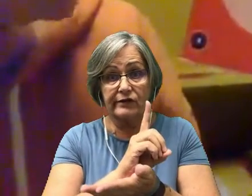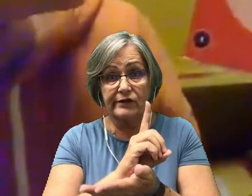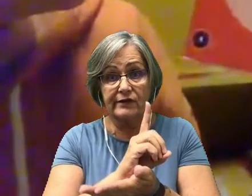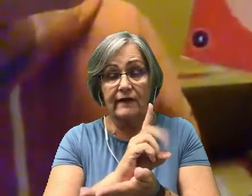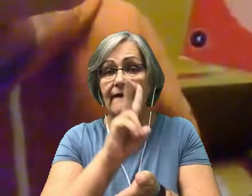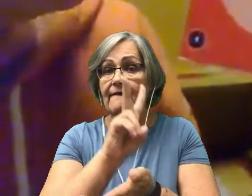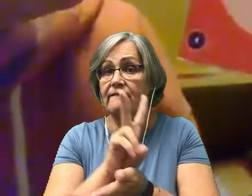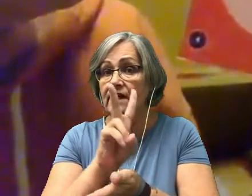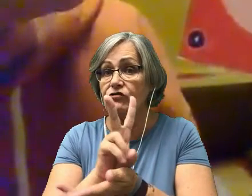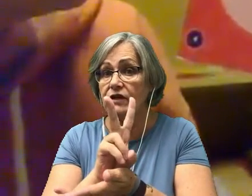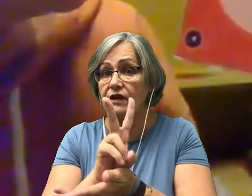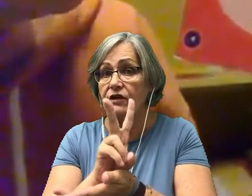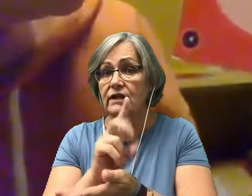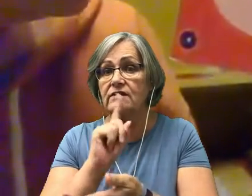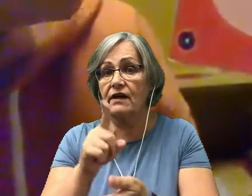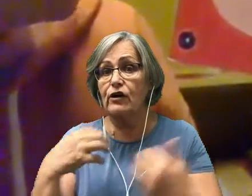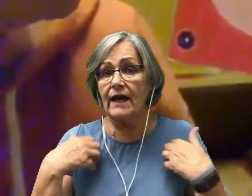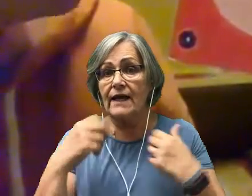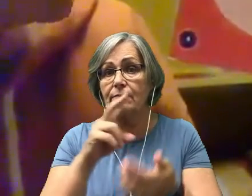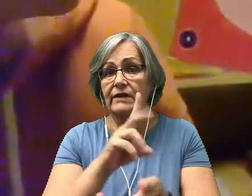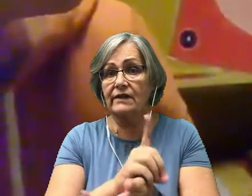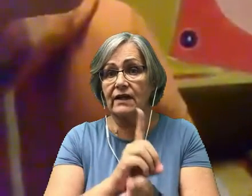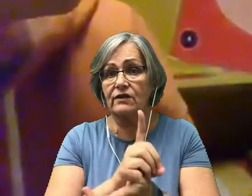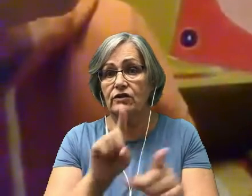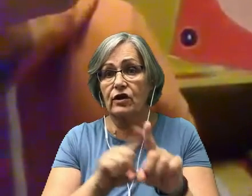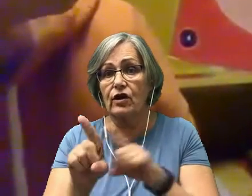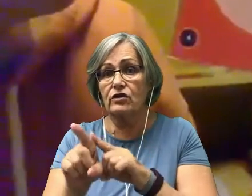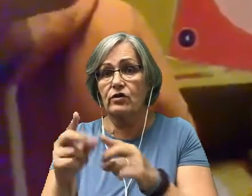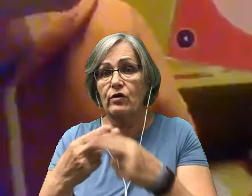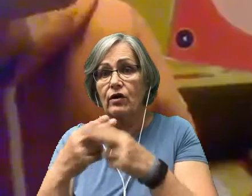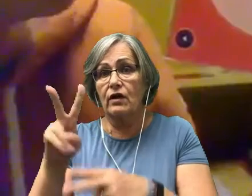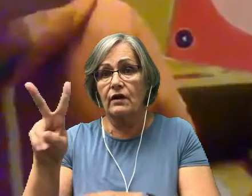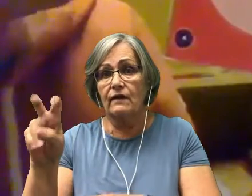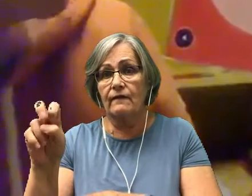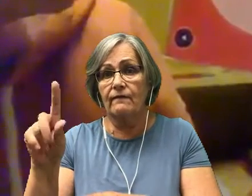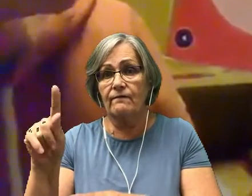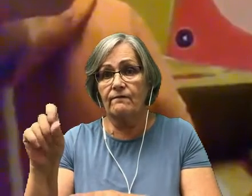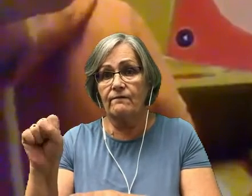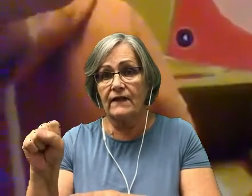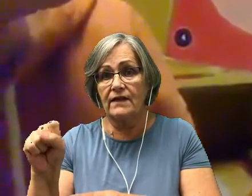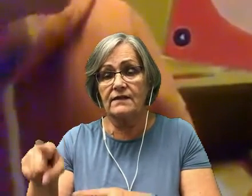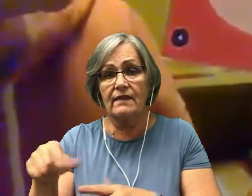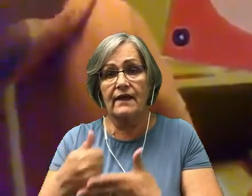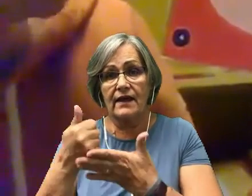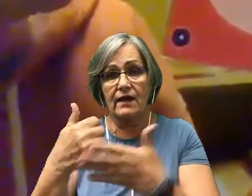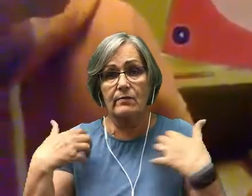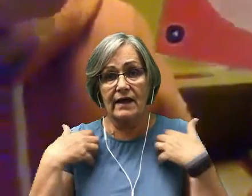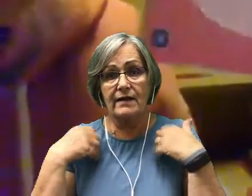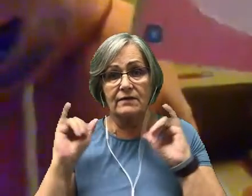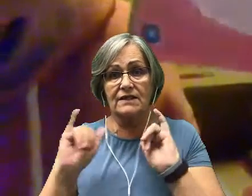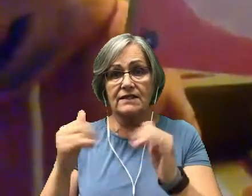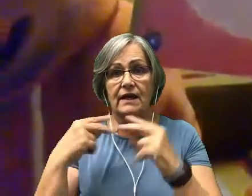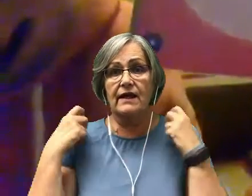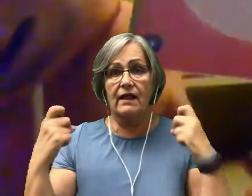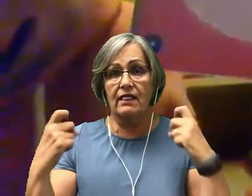Animal doctors. Veterinarians are animal doctors. They are also called vets. Vets help